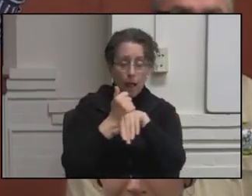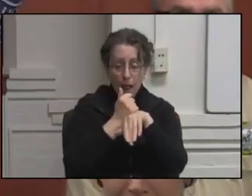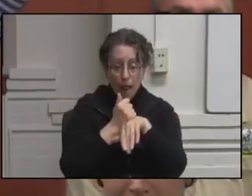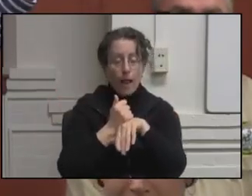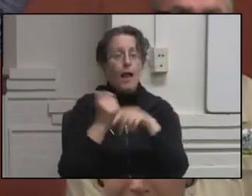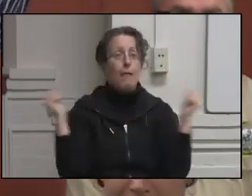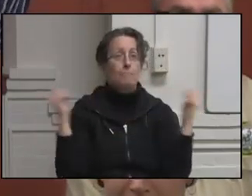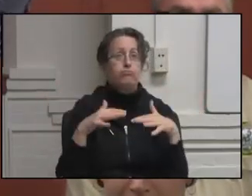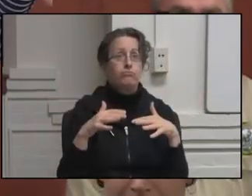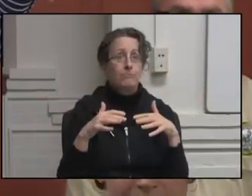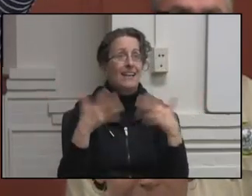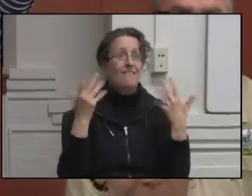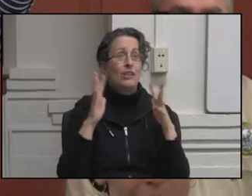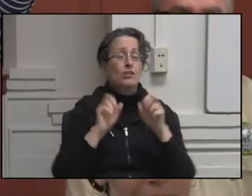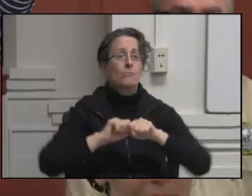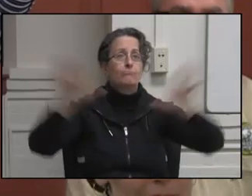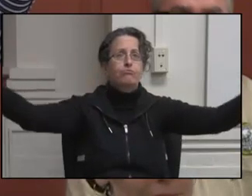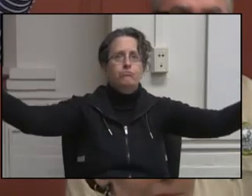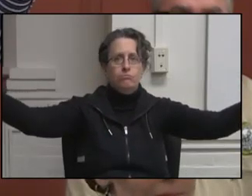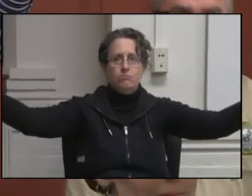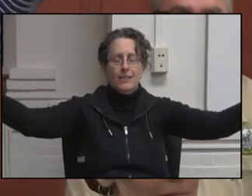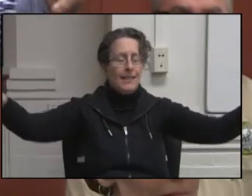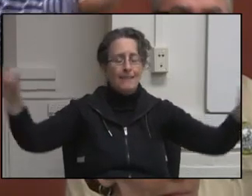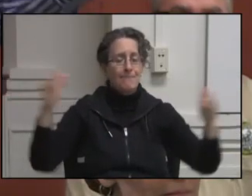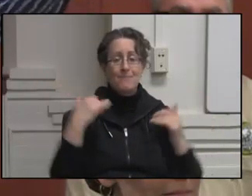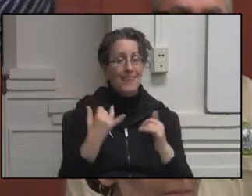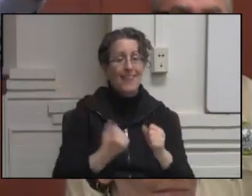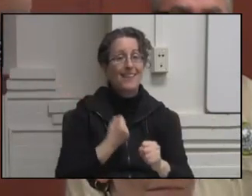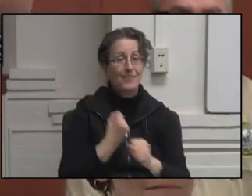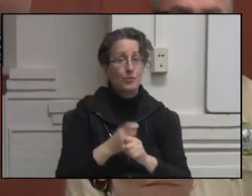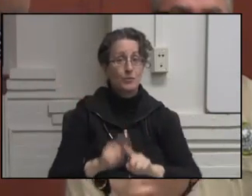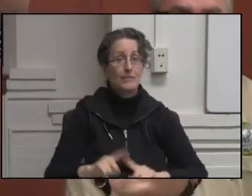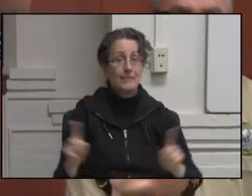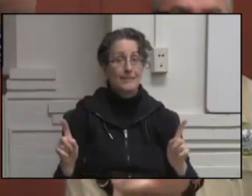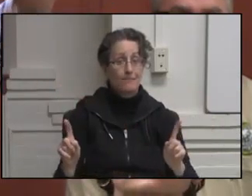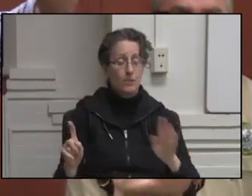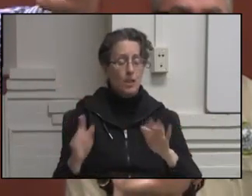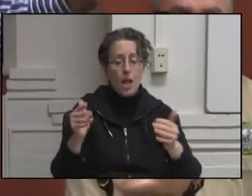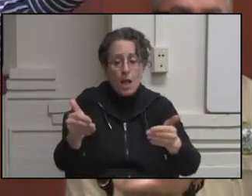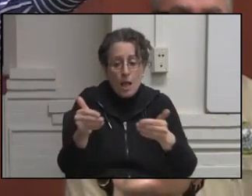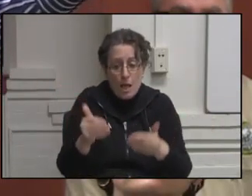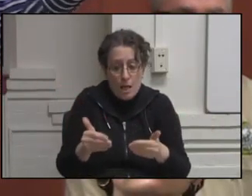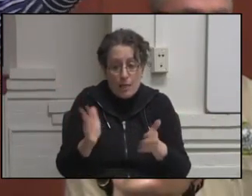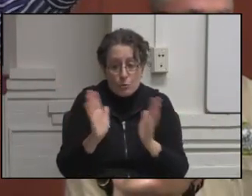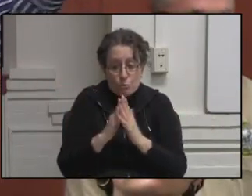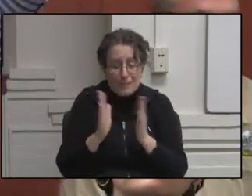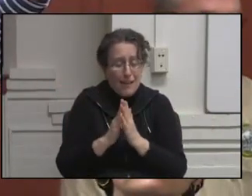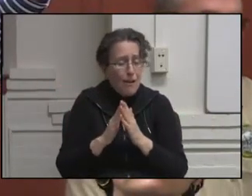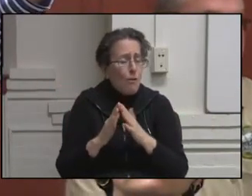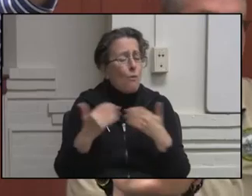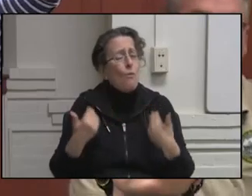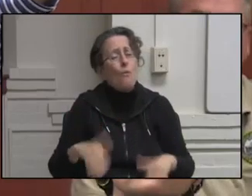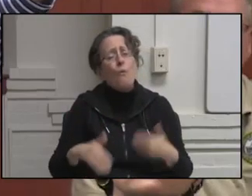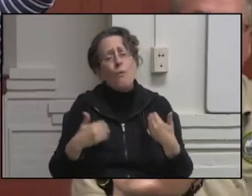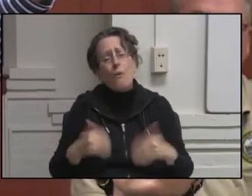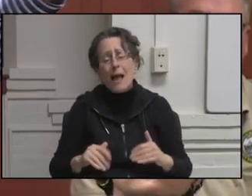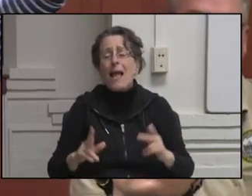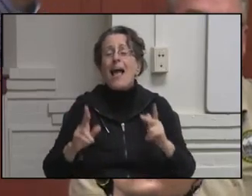home. And I think what's happening this year, because it's closer to town, is it really is going to bring a lot more of these people